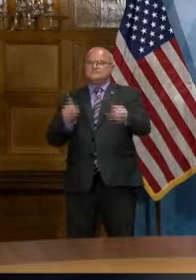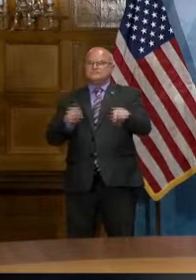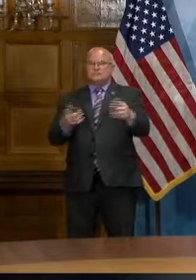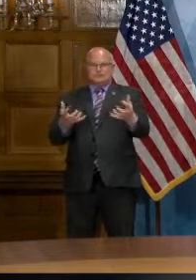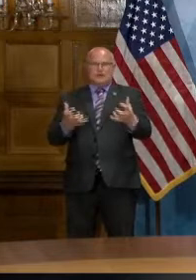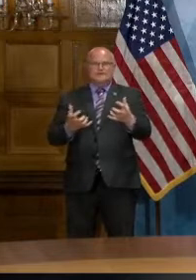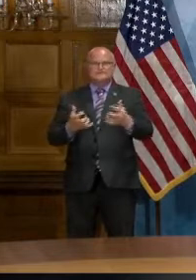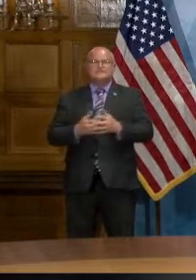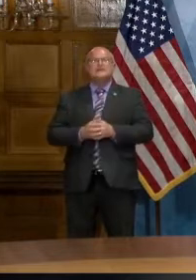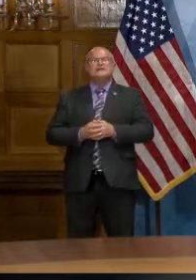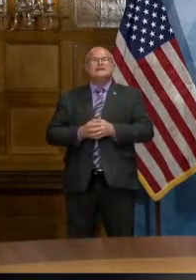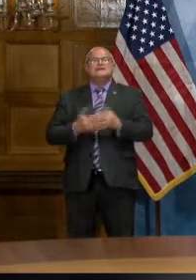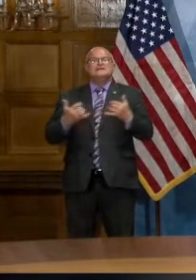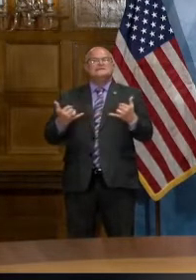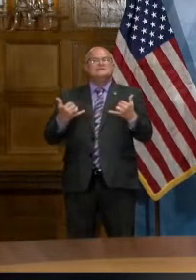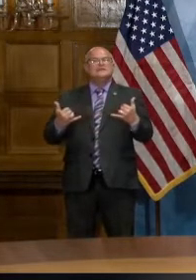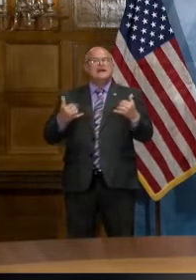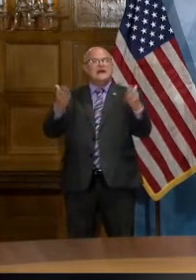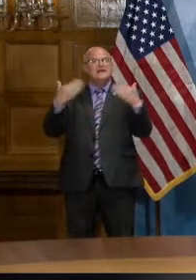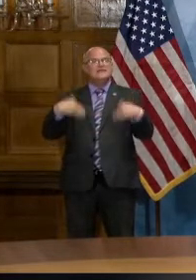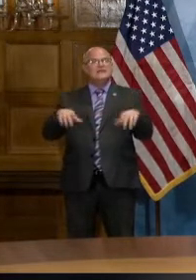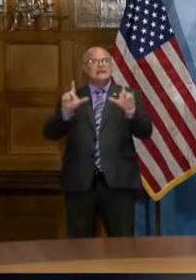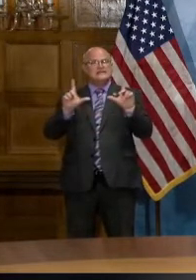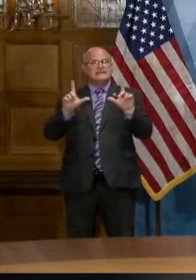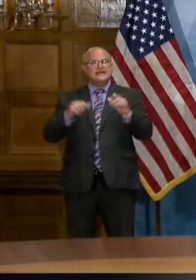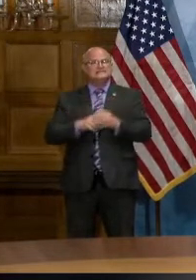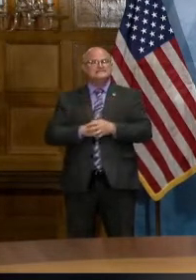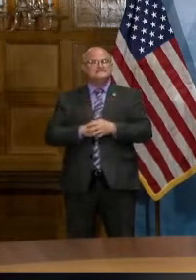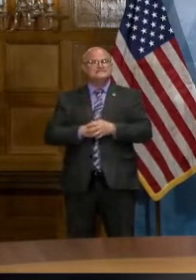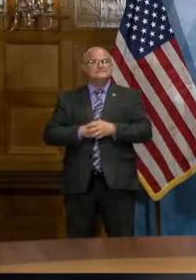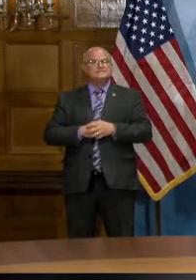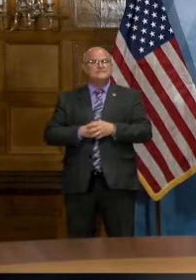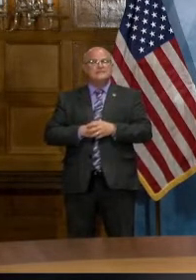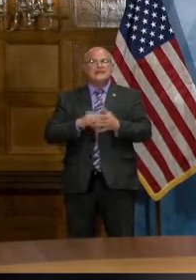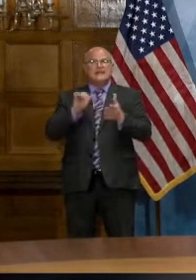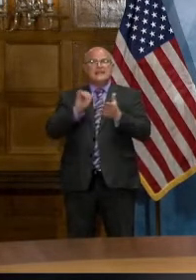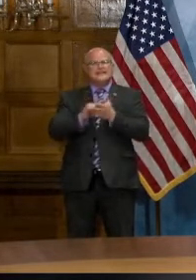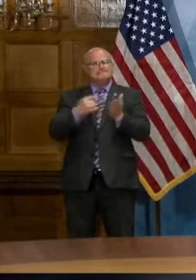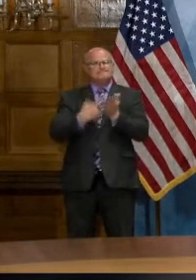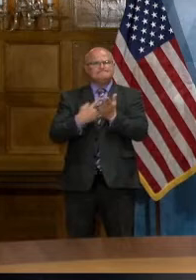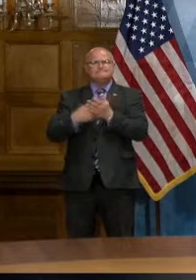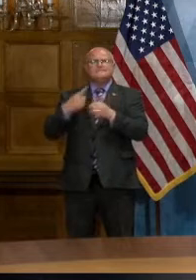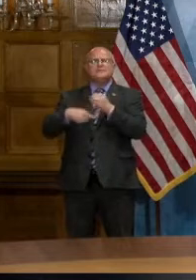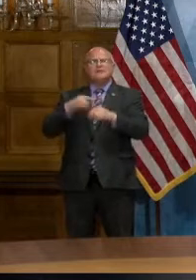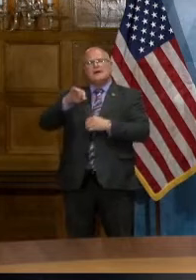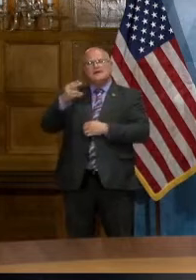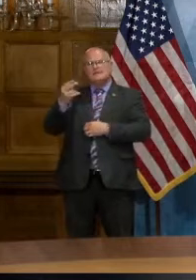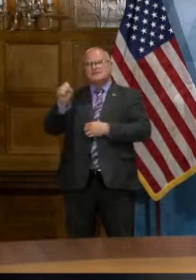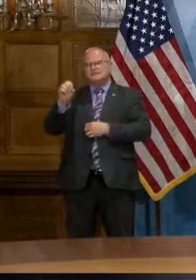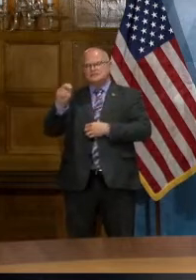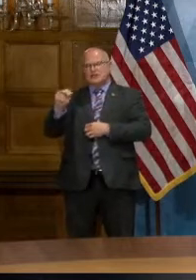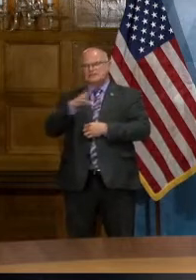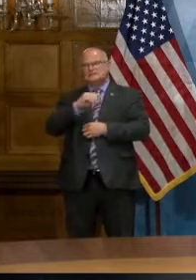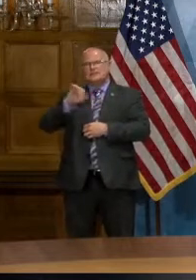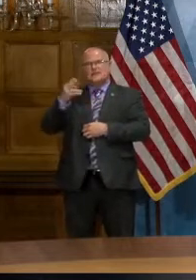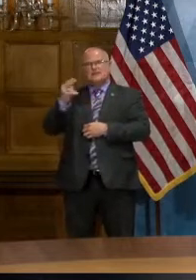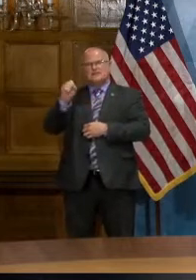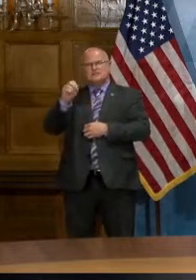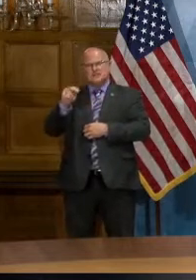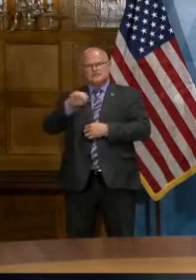And that leads me to the next slide, which is a discussion on the Johnson & Johnson